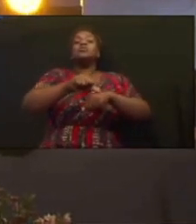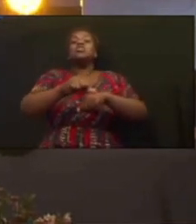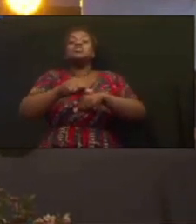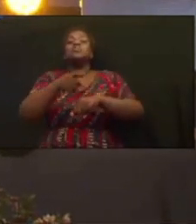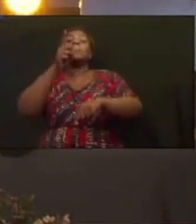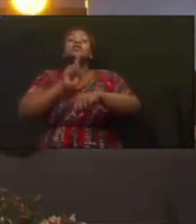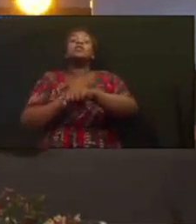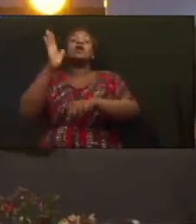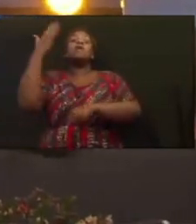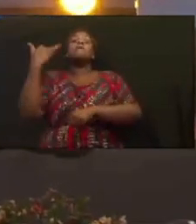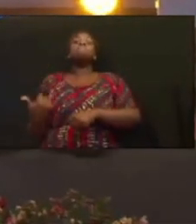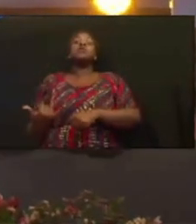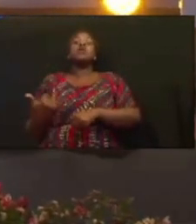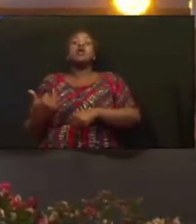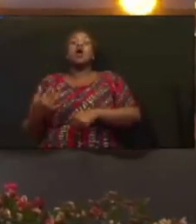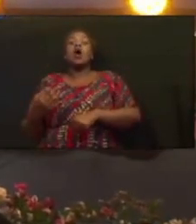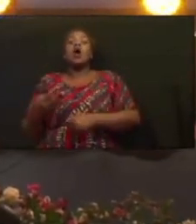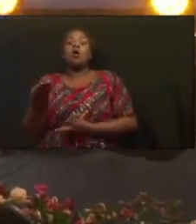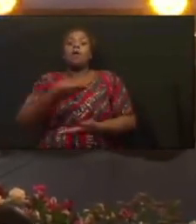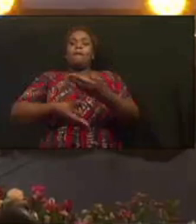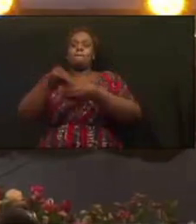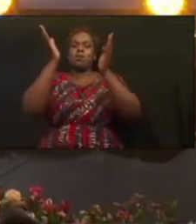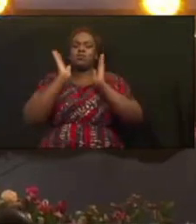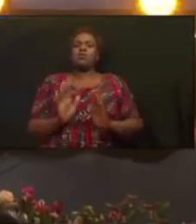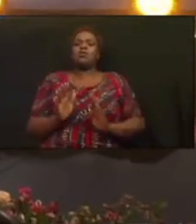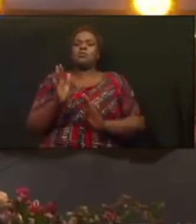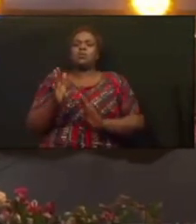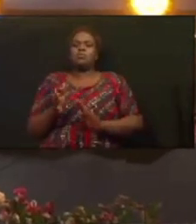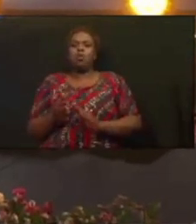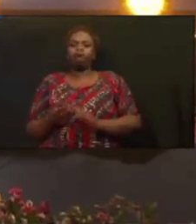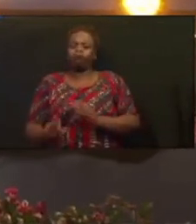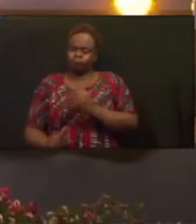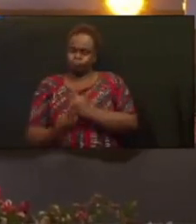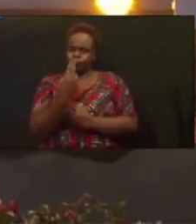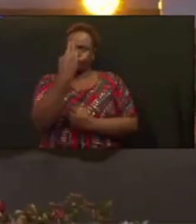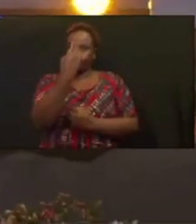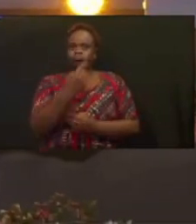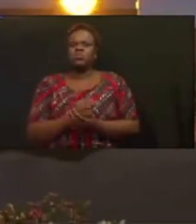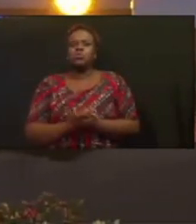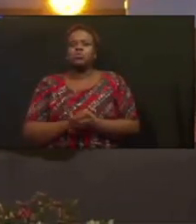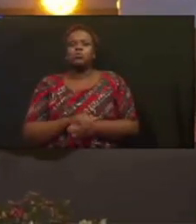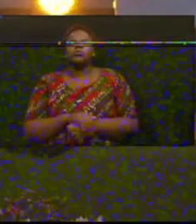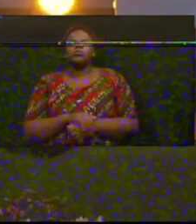evangelist, arise. The businessman, arise.